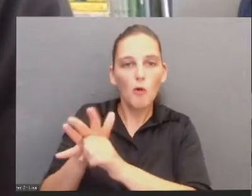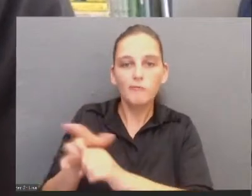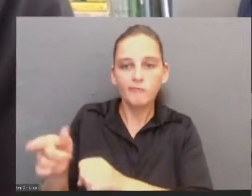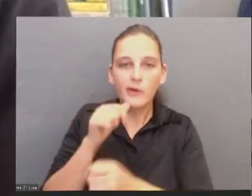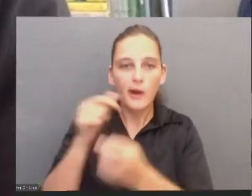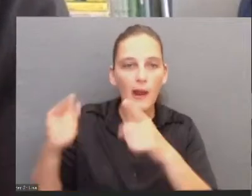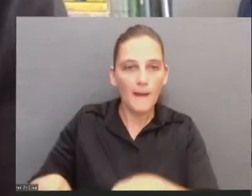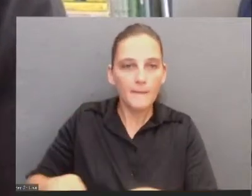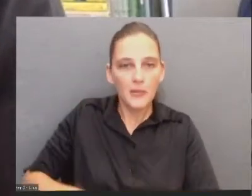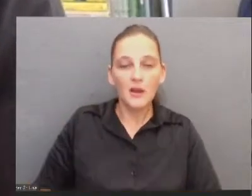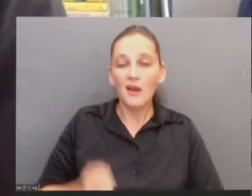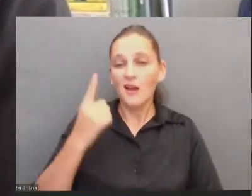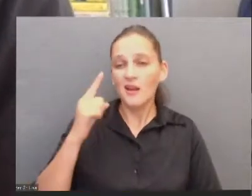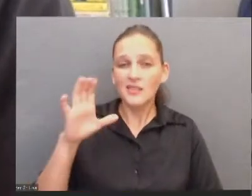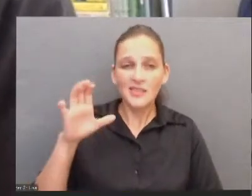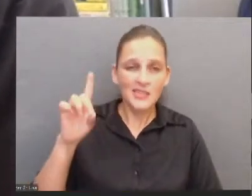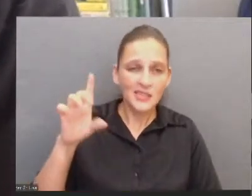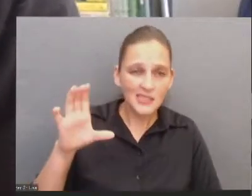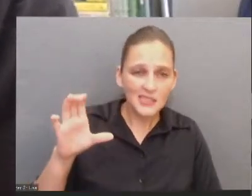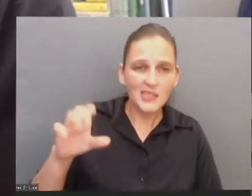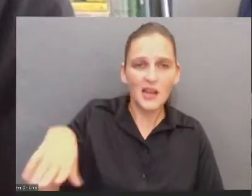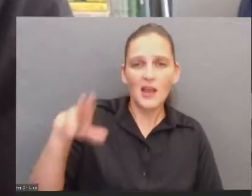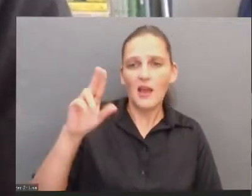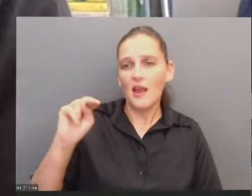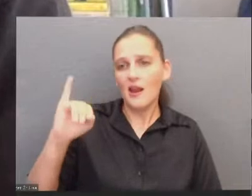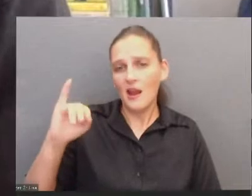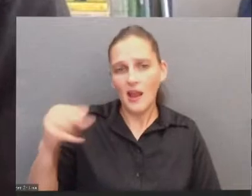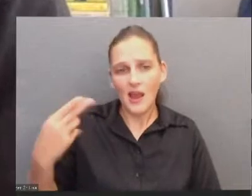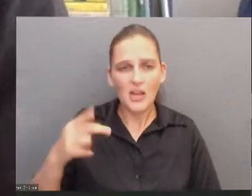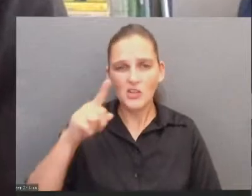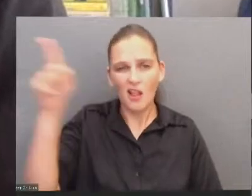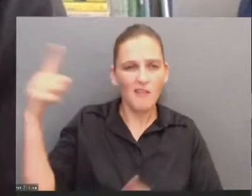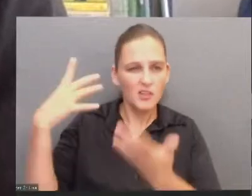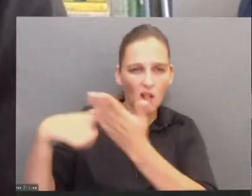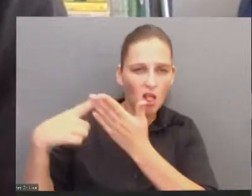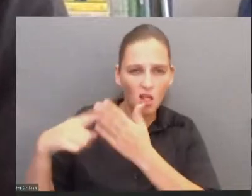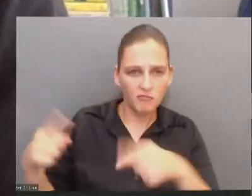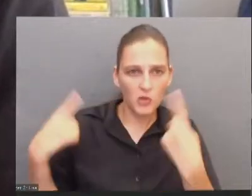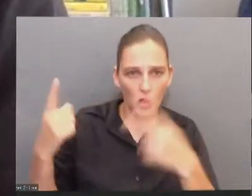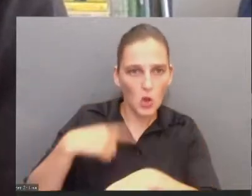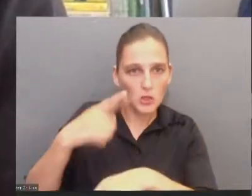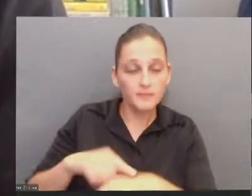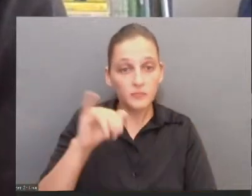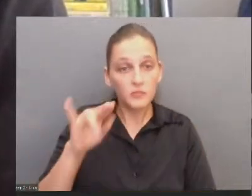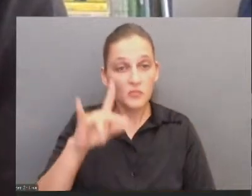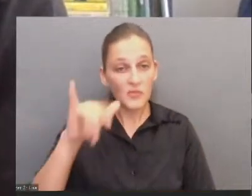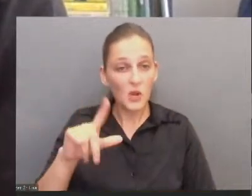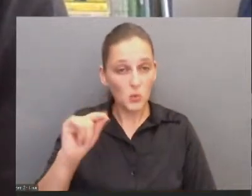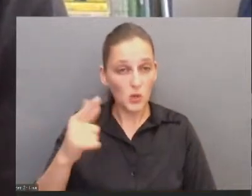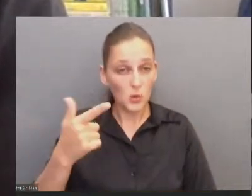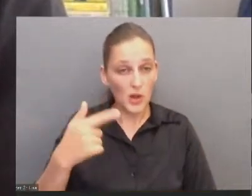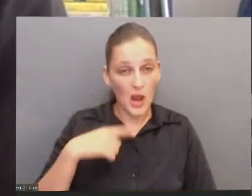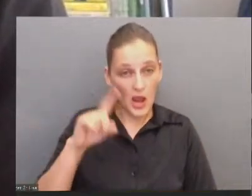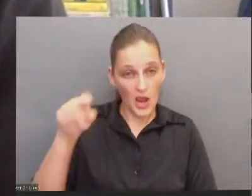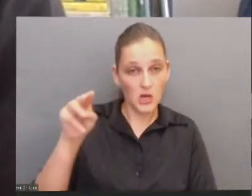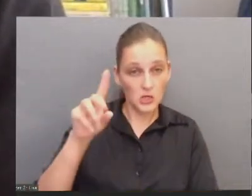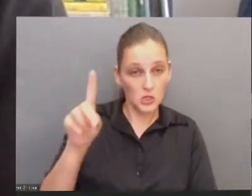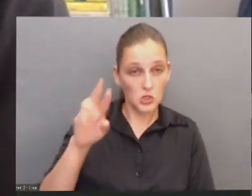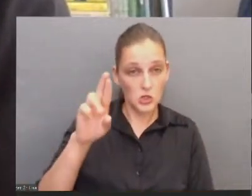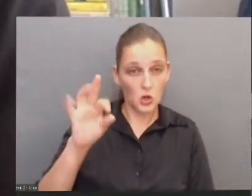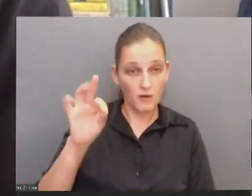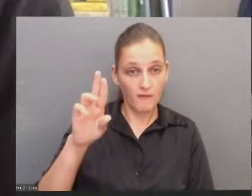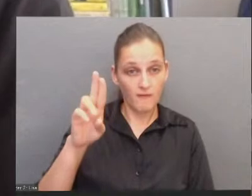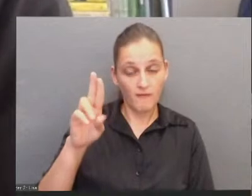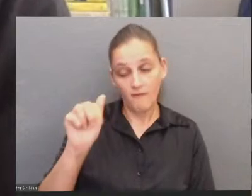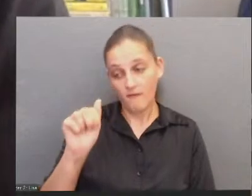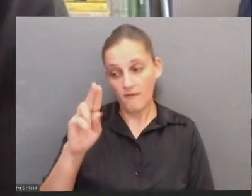In July of 2021, I asked Dr. Tony Fauci his thoughts about this connection during a press conference I attended.